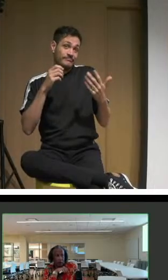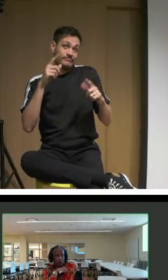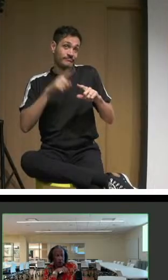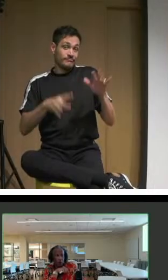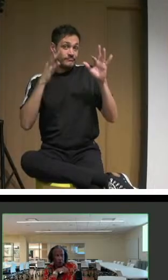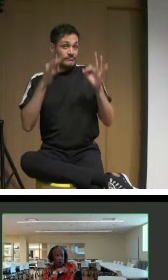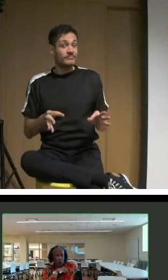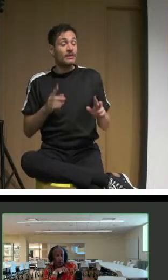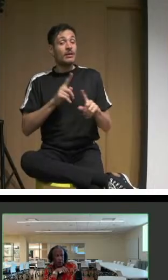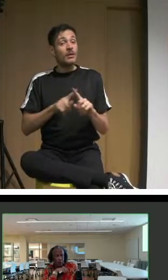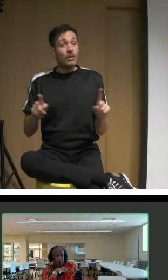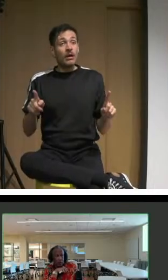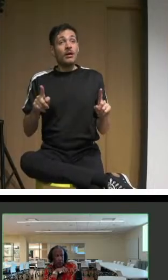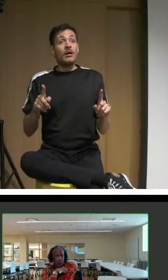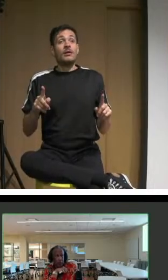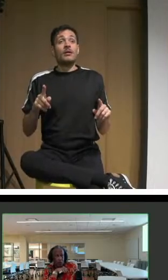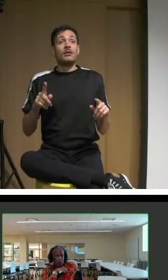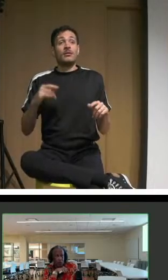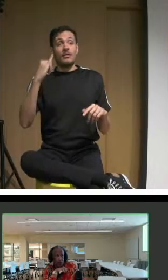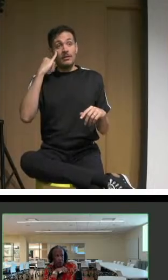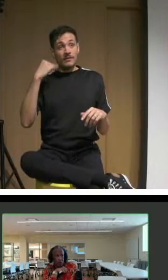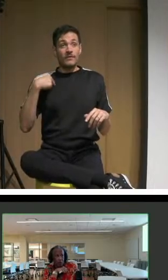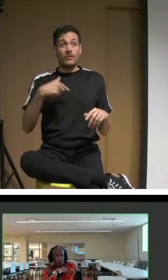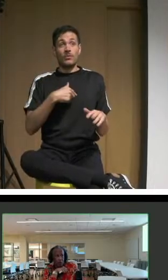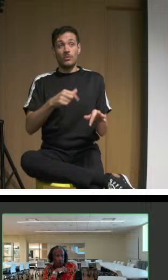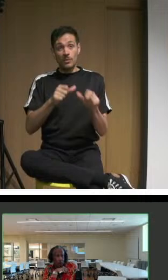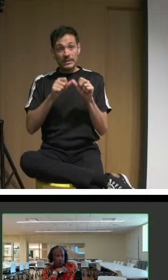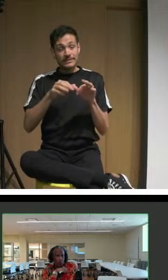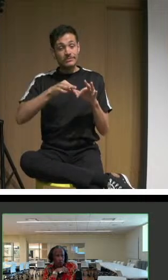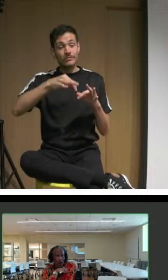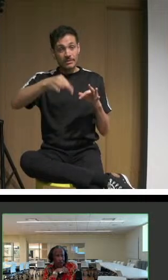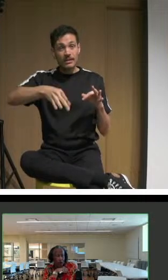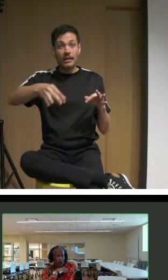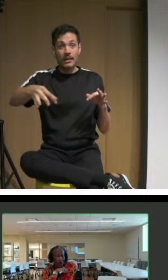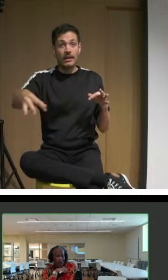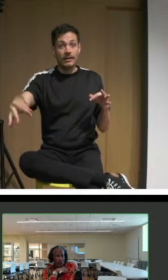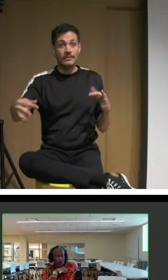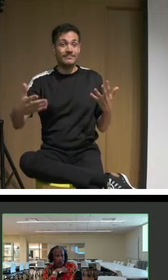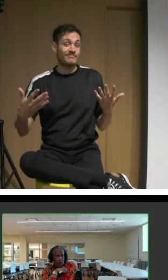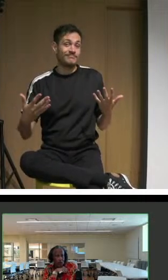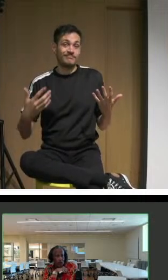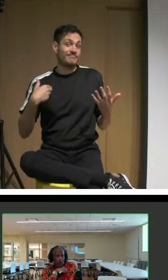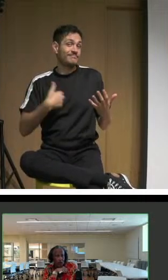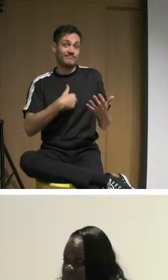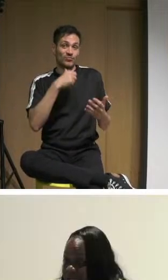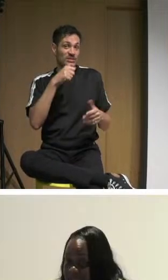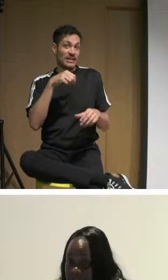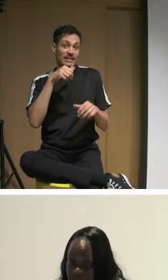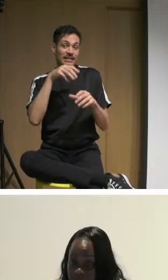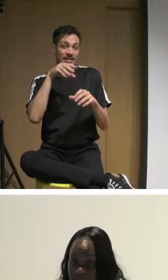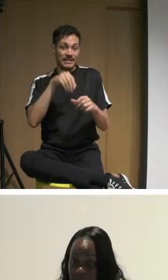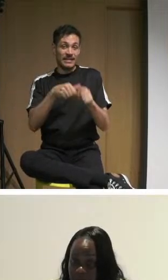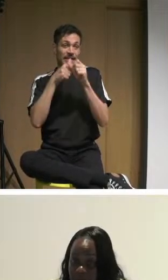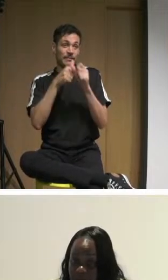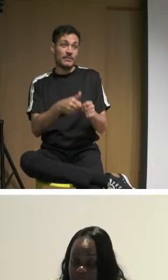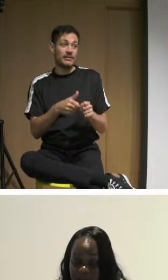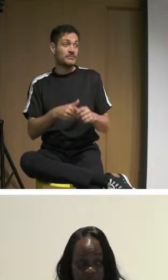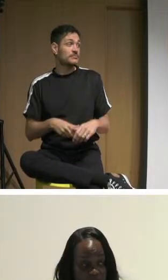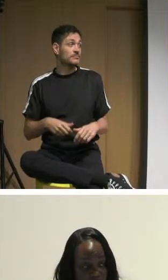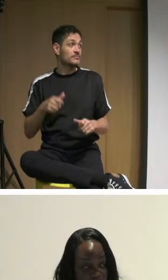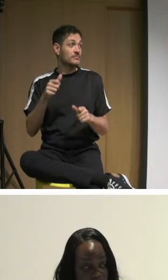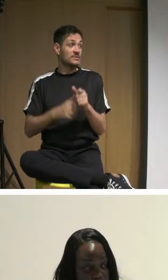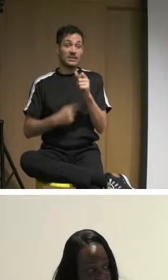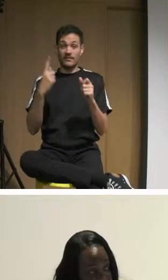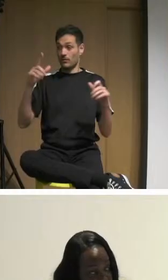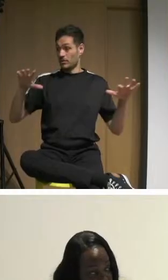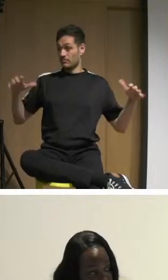The longer we, delay this, the longer we're not in compliance. Is this what the body is asking right now, to have a